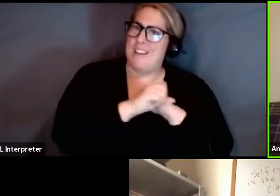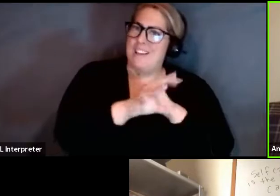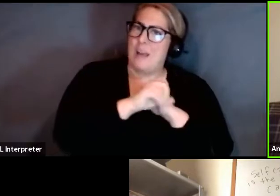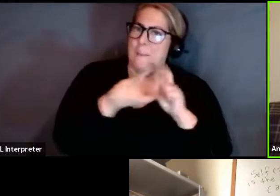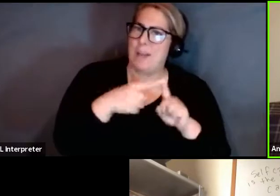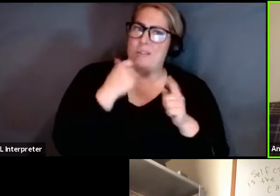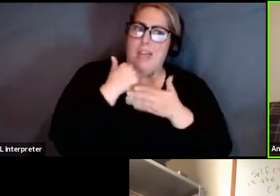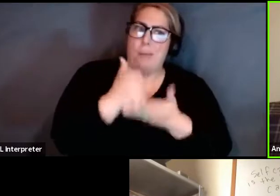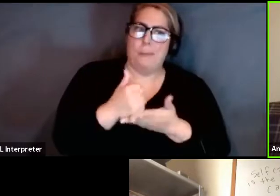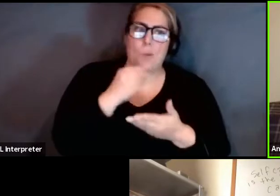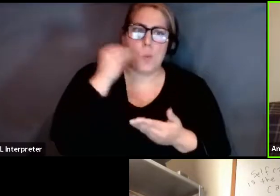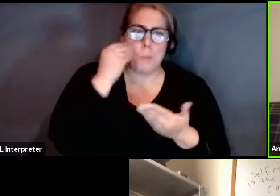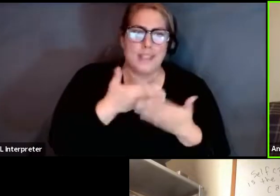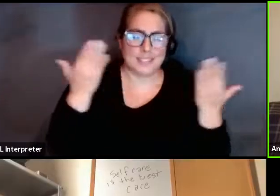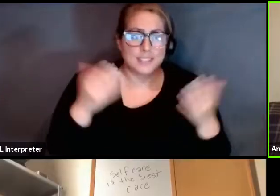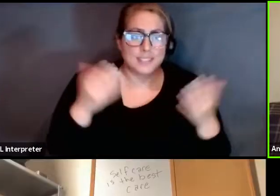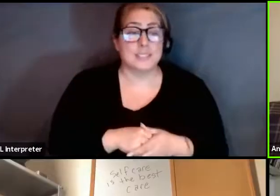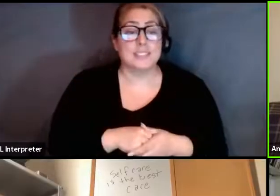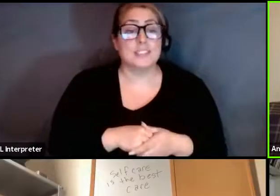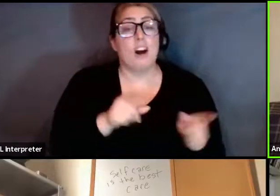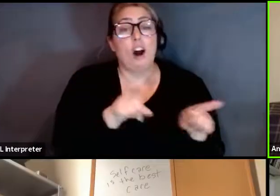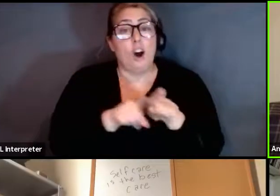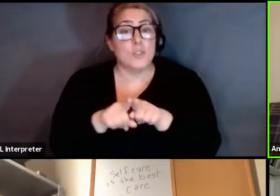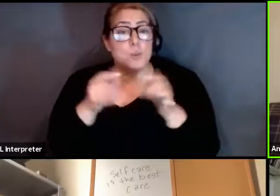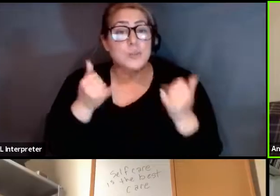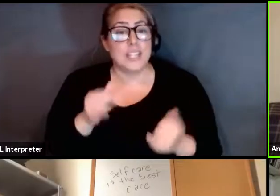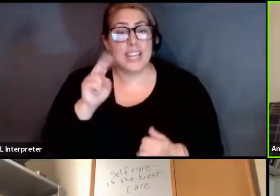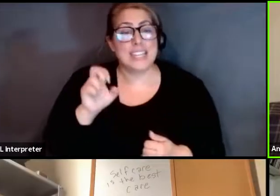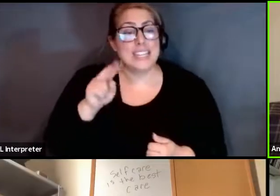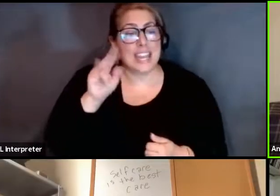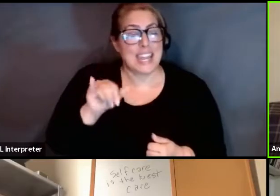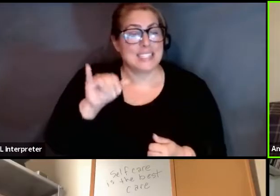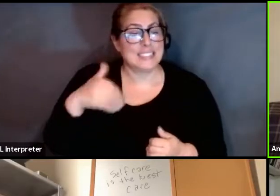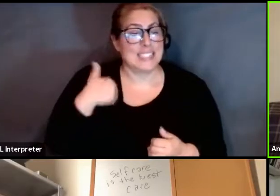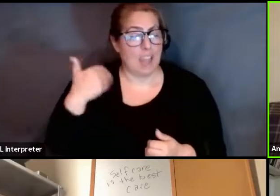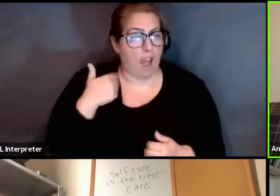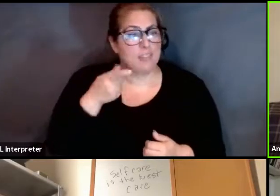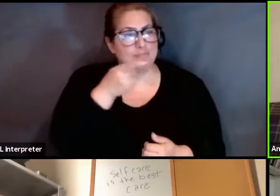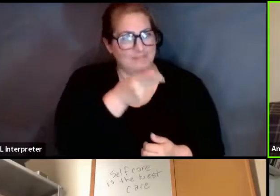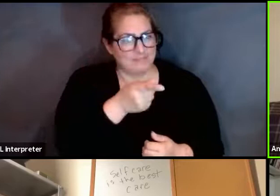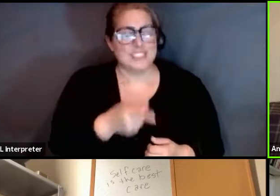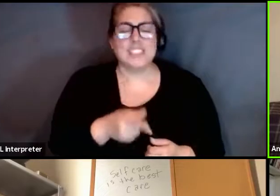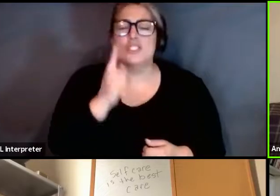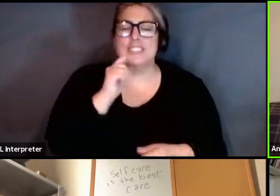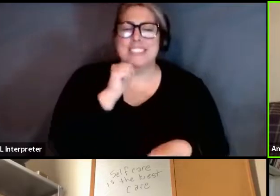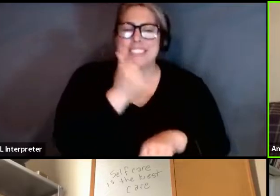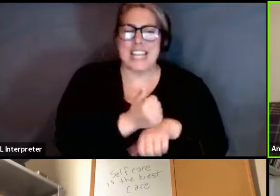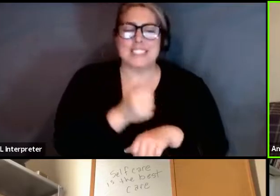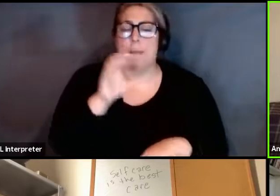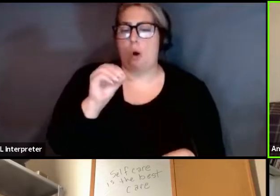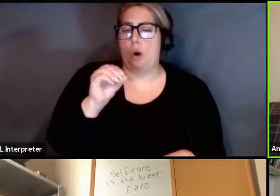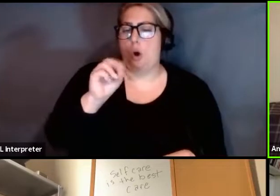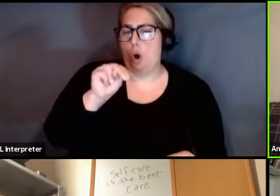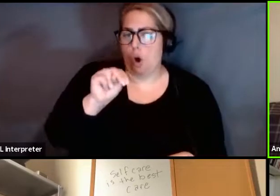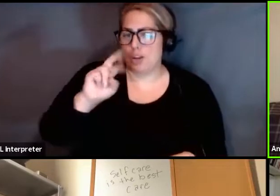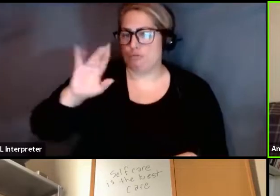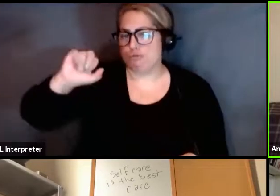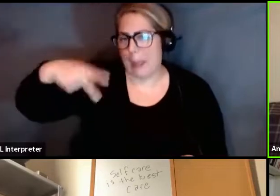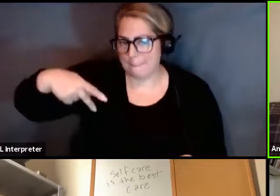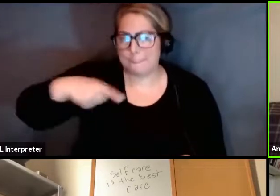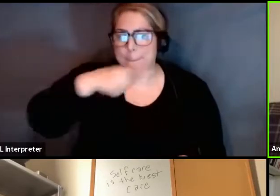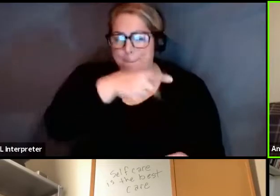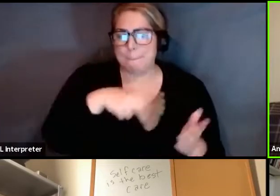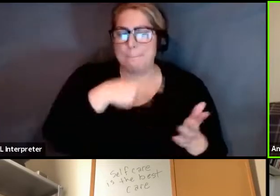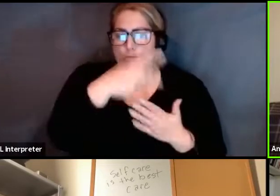of the On-Ramps program at Fountain House. On-Ramps is a group of outreach programs that try to help people who are experiencing